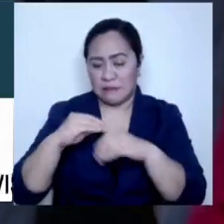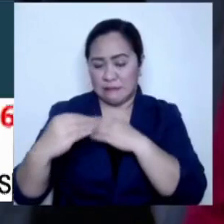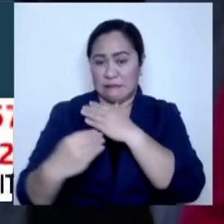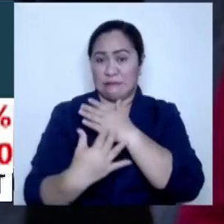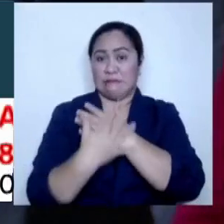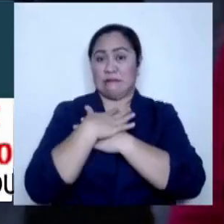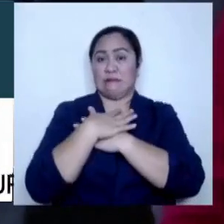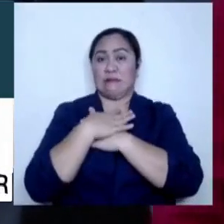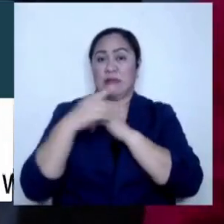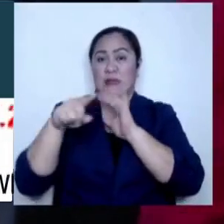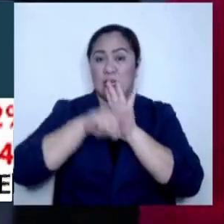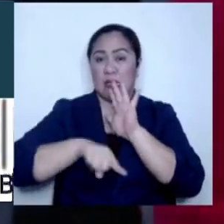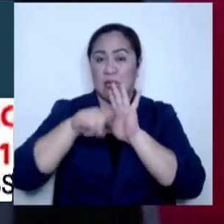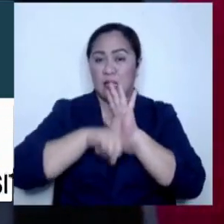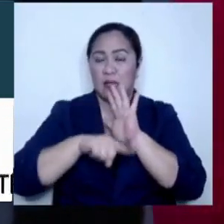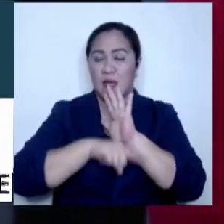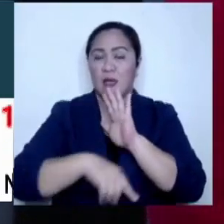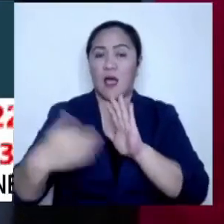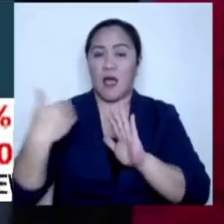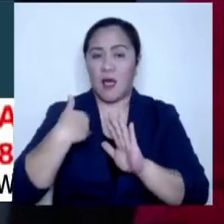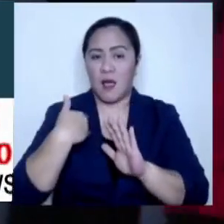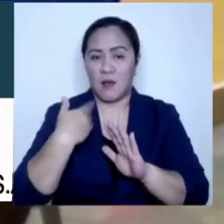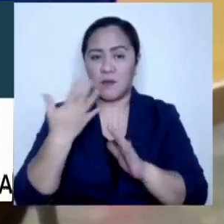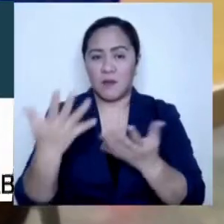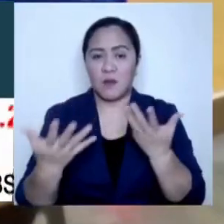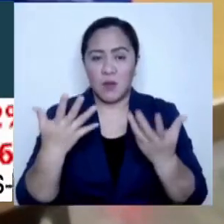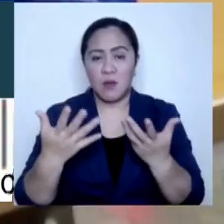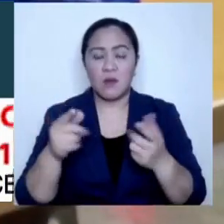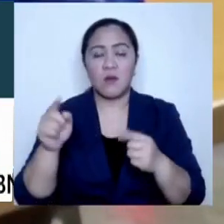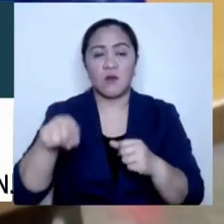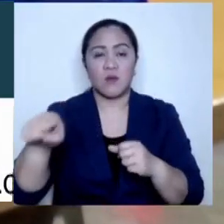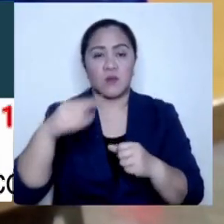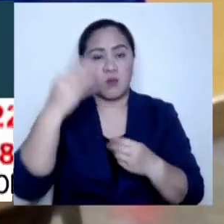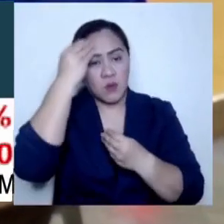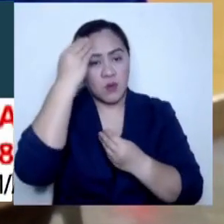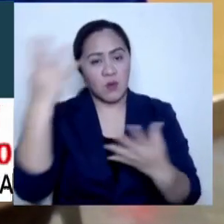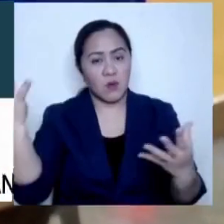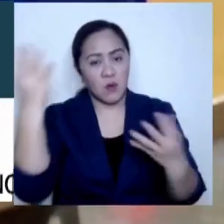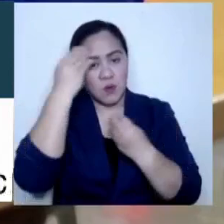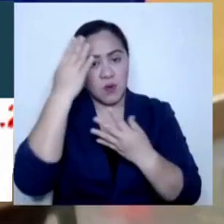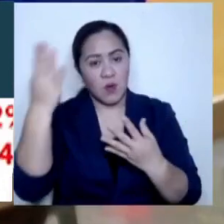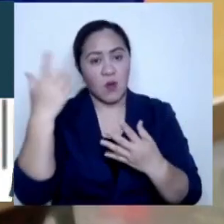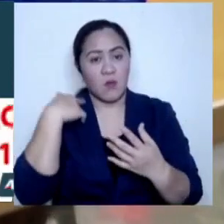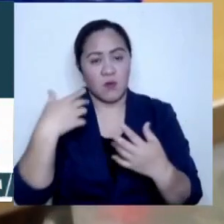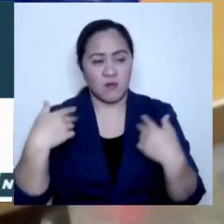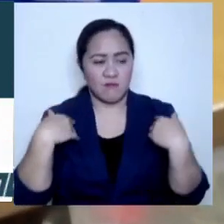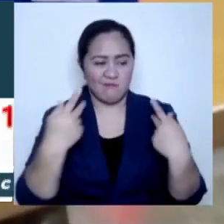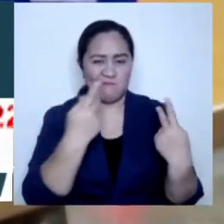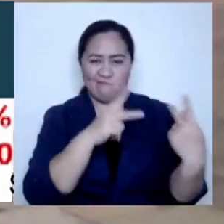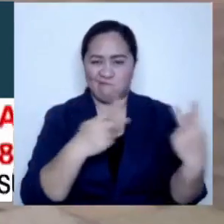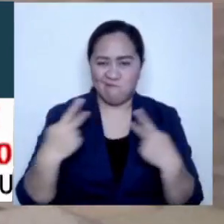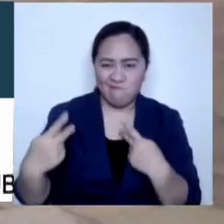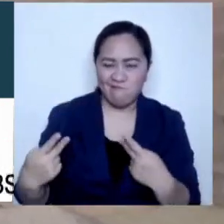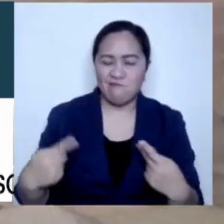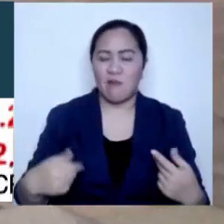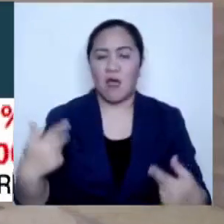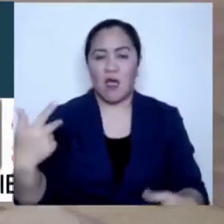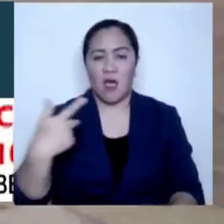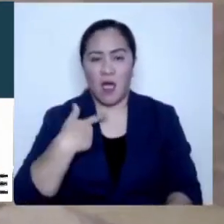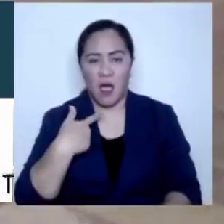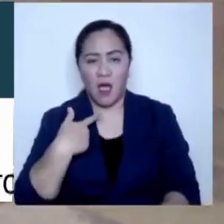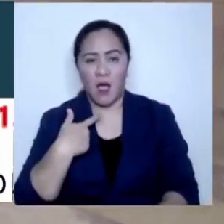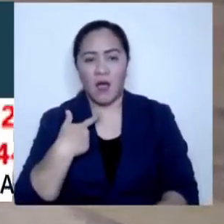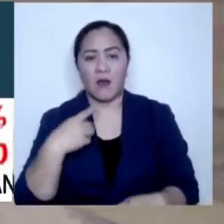young adults, such as myocarditis, an inflammation of the heart muscle, which the Mayo Clinic says can include symptoms